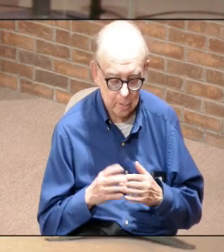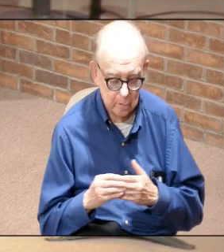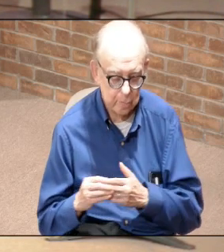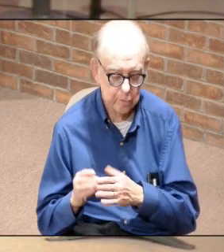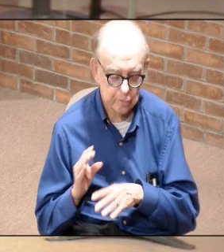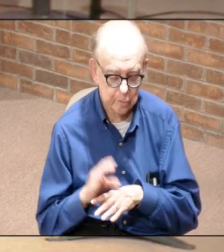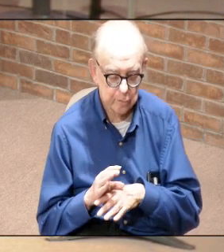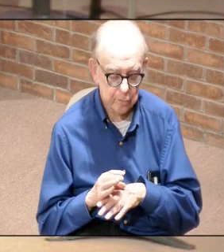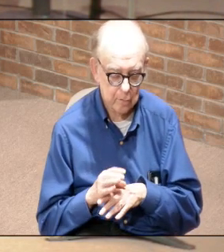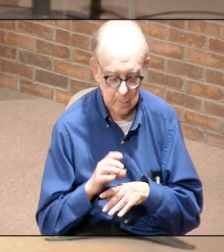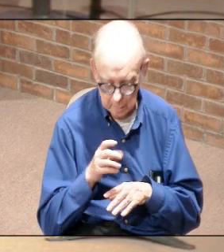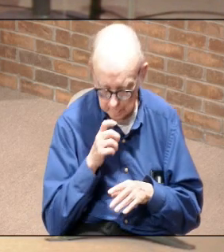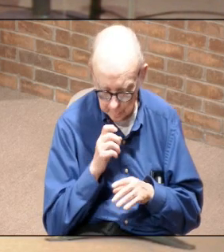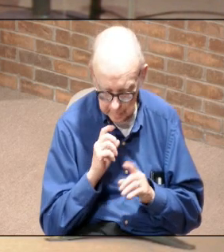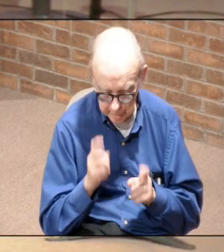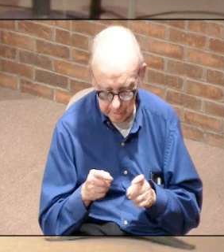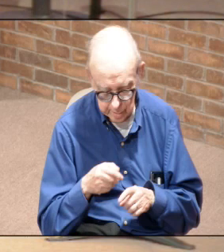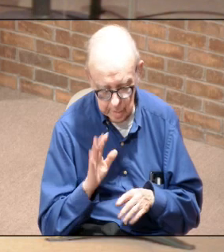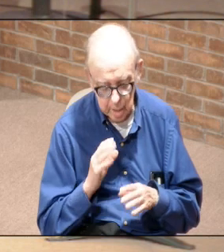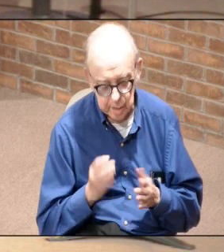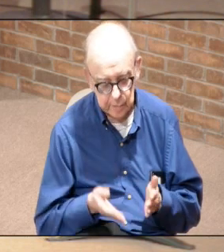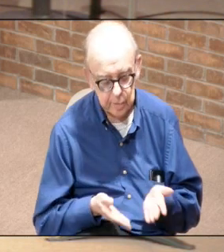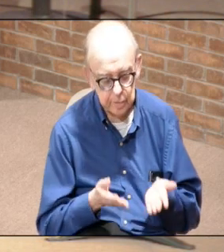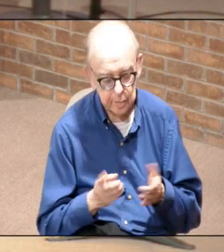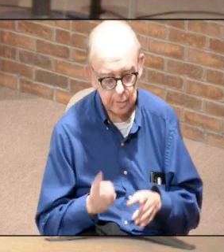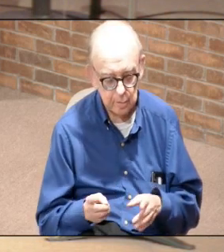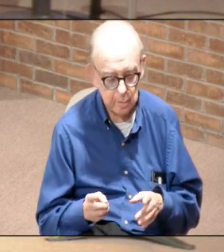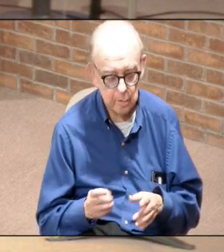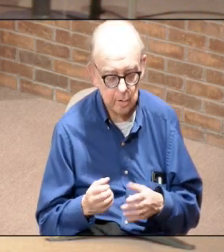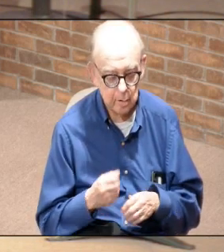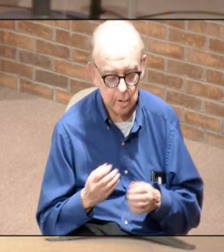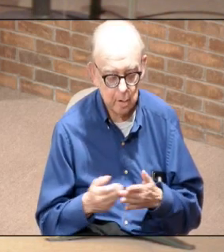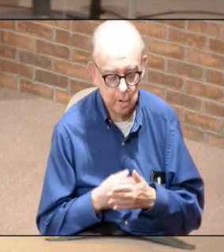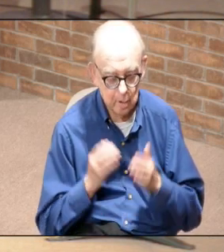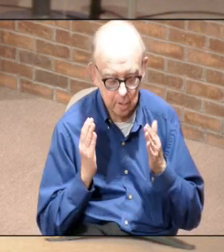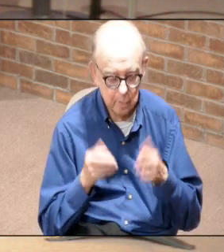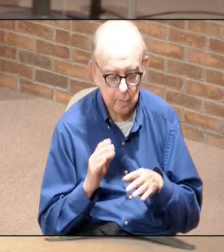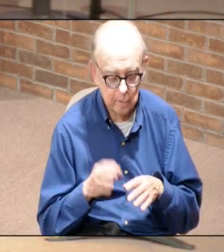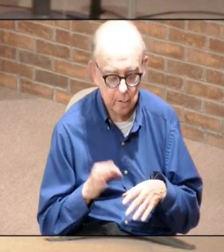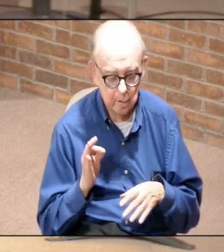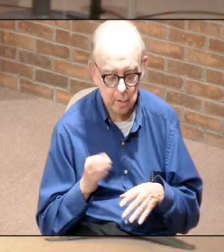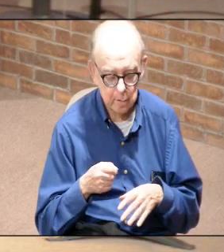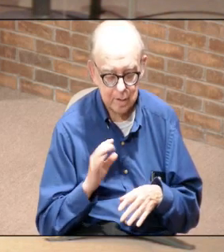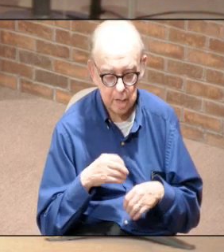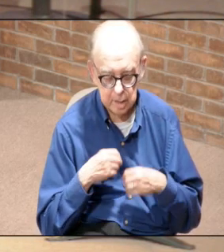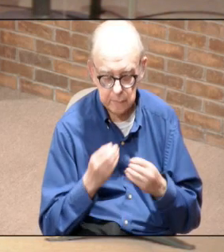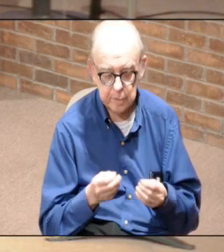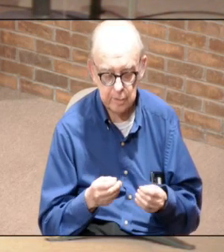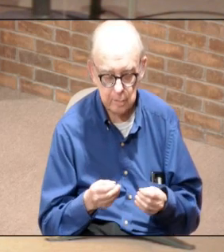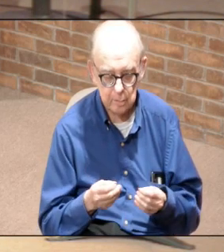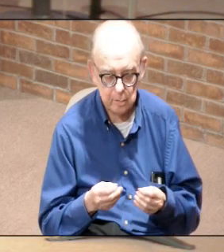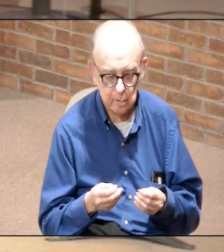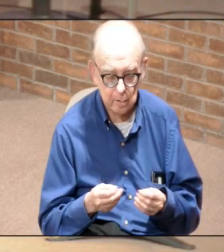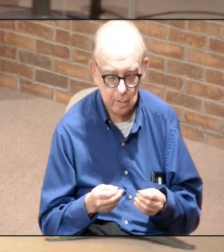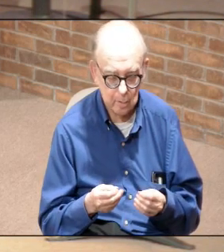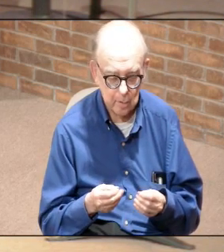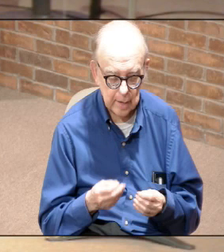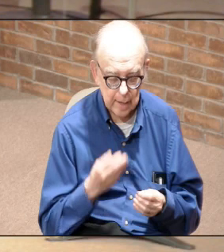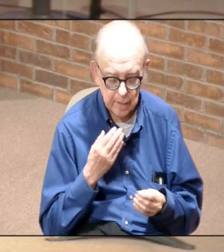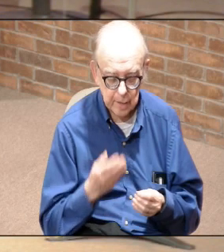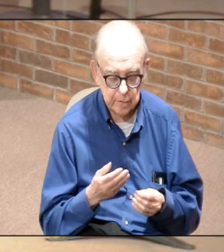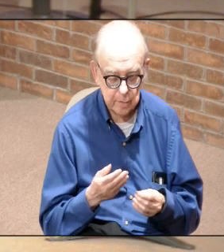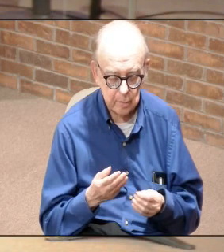boldly forward as God is prompting you with his renewed and focused spirit that he has given you. Thank